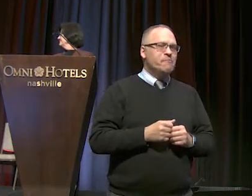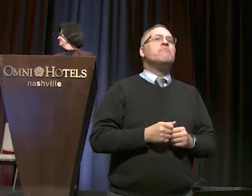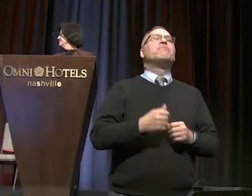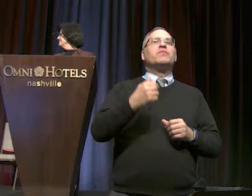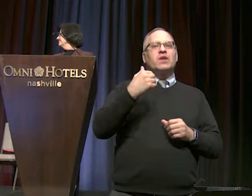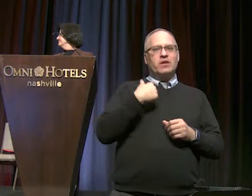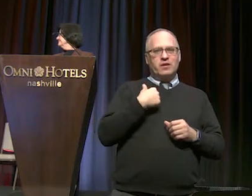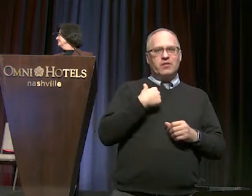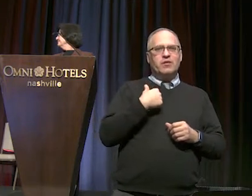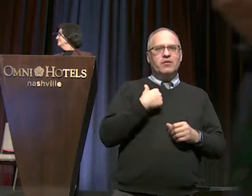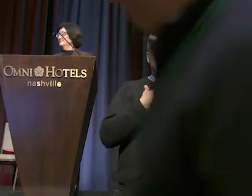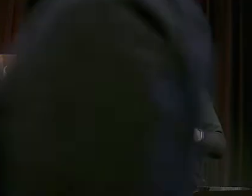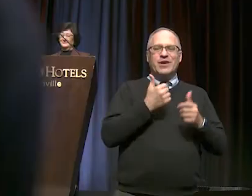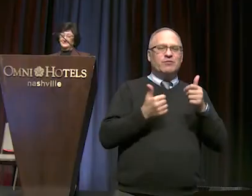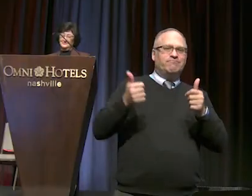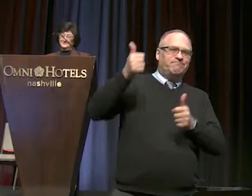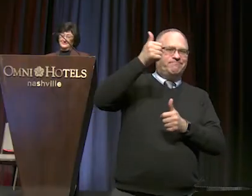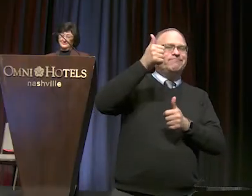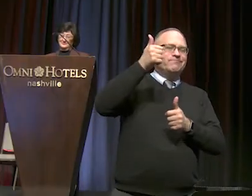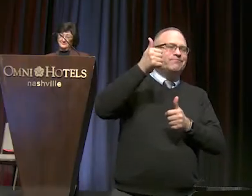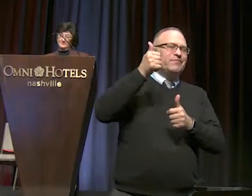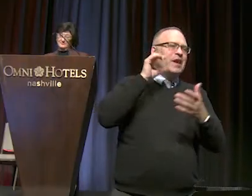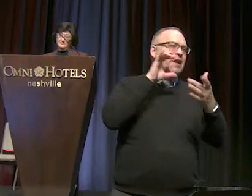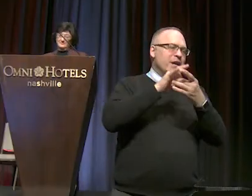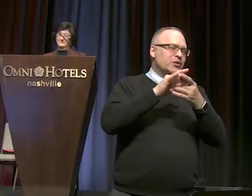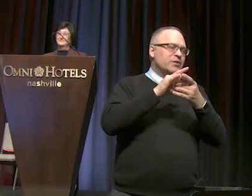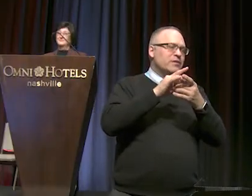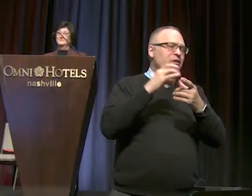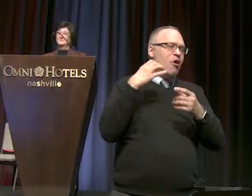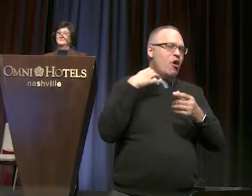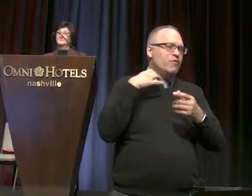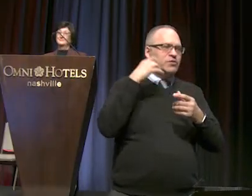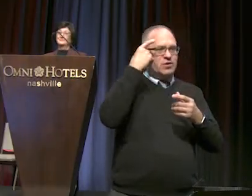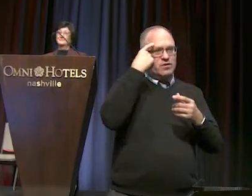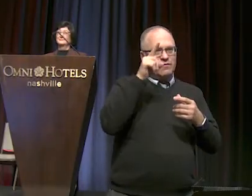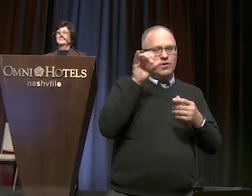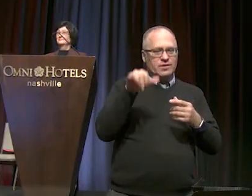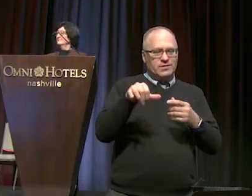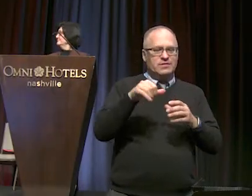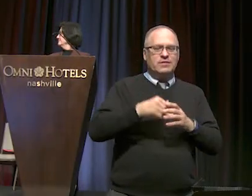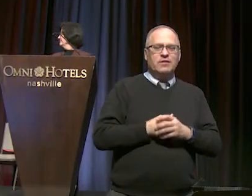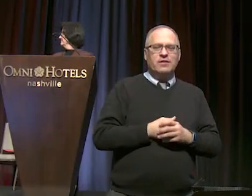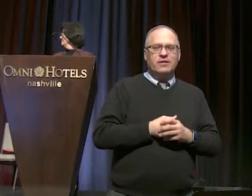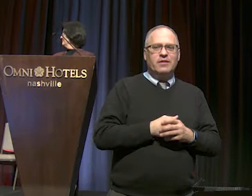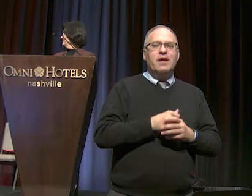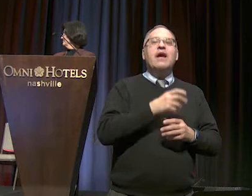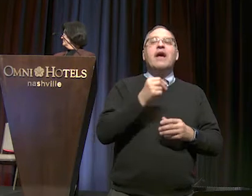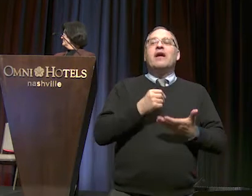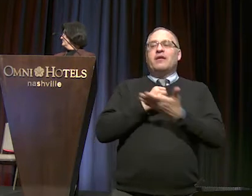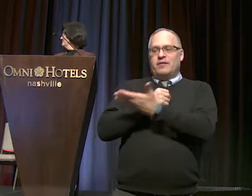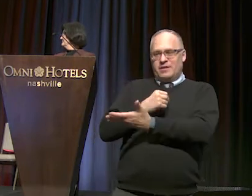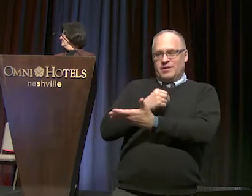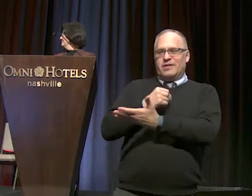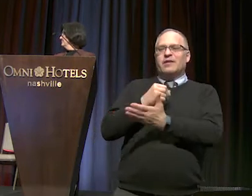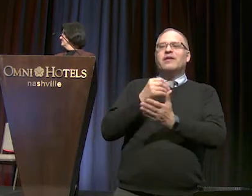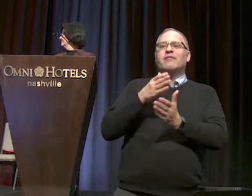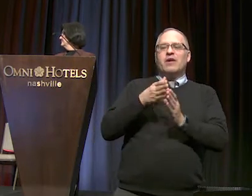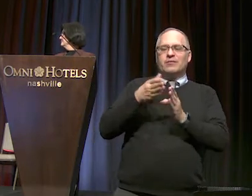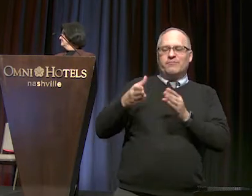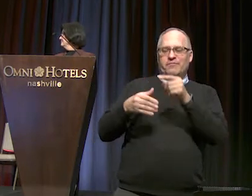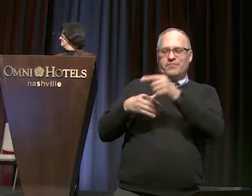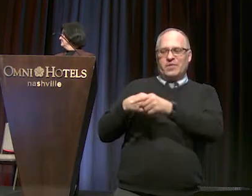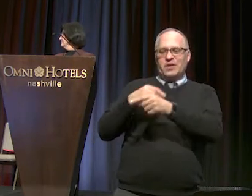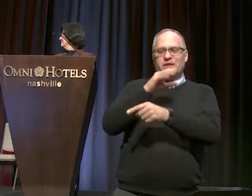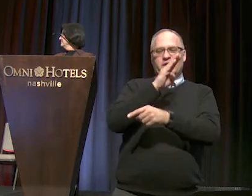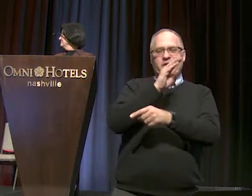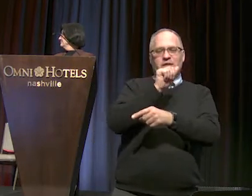Connectional Ministries Officer of the CT, and I am joined by my fellow CT colleague,